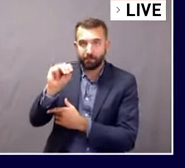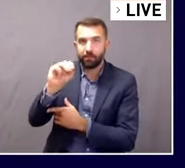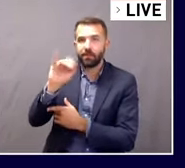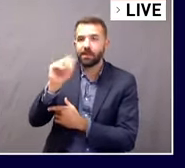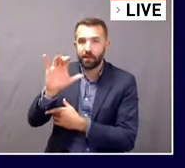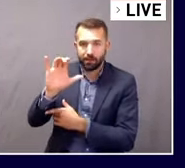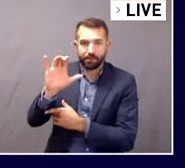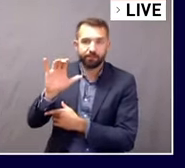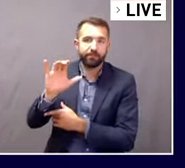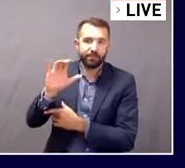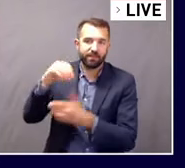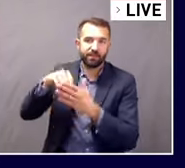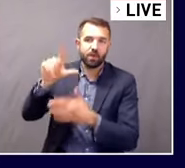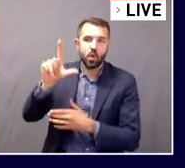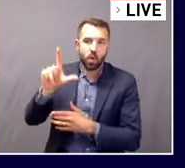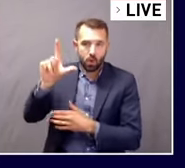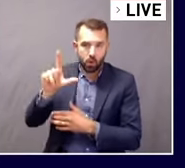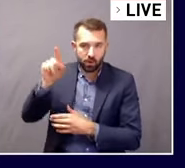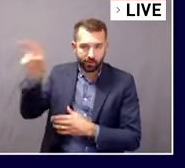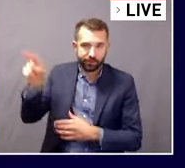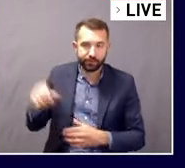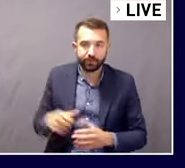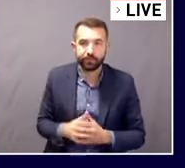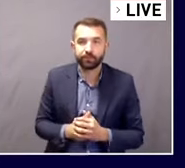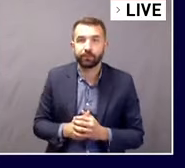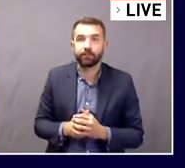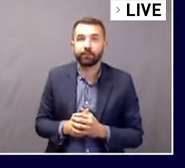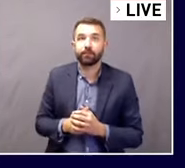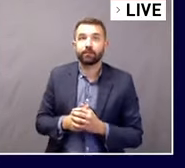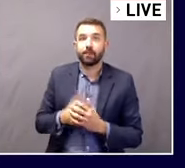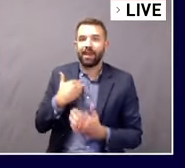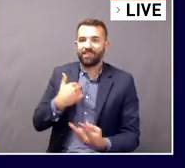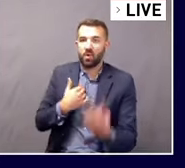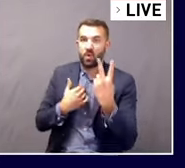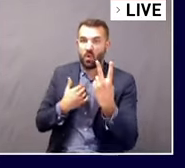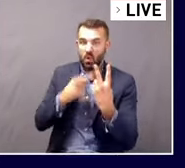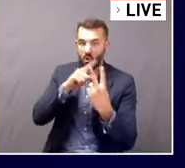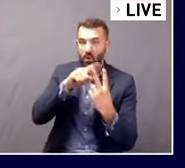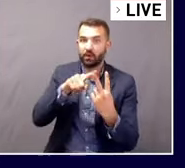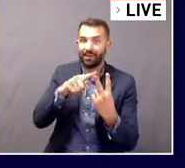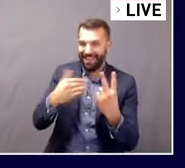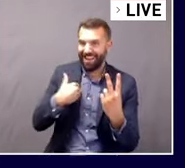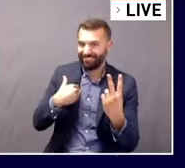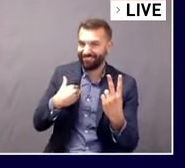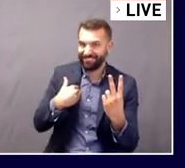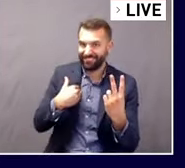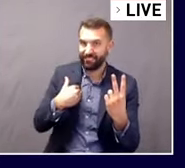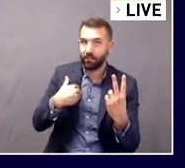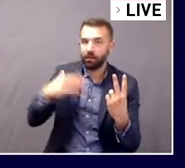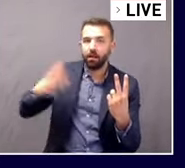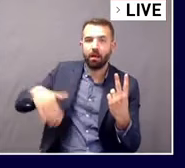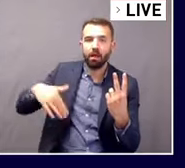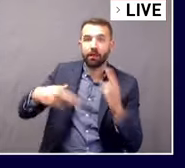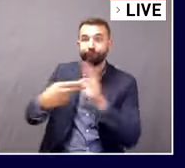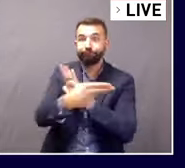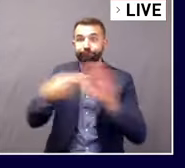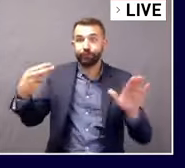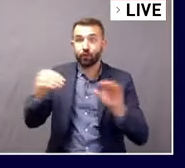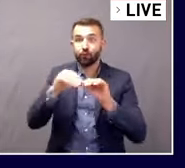of 2 cases associated with that school. It is not yet an outbreak situation. However,